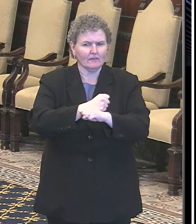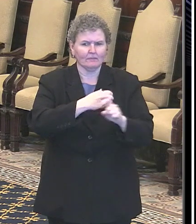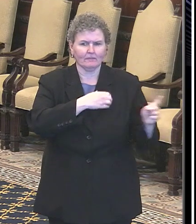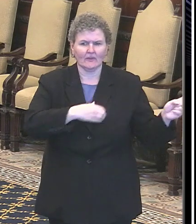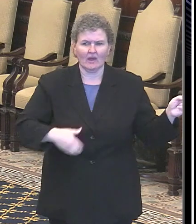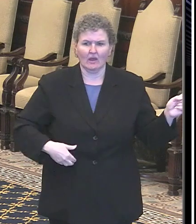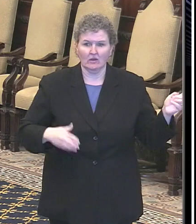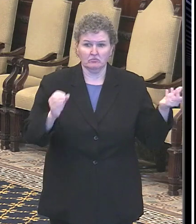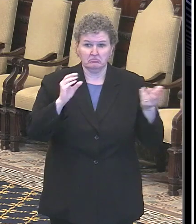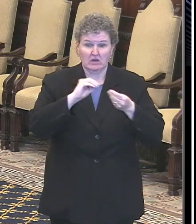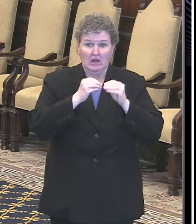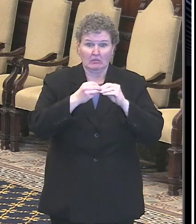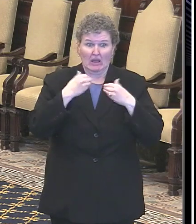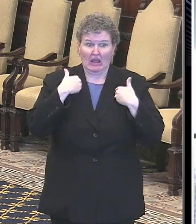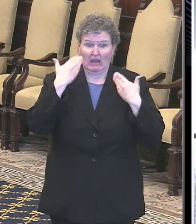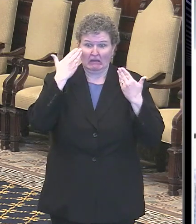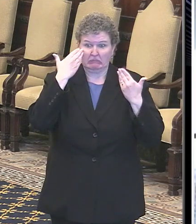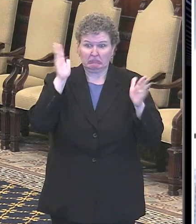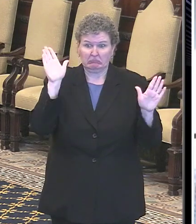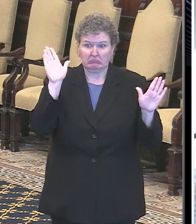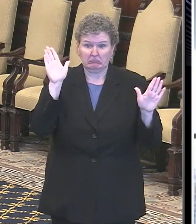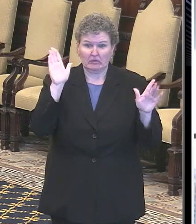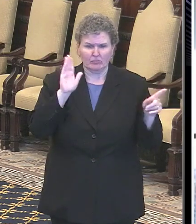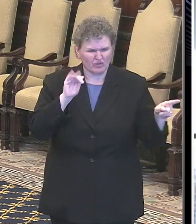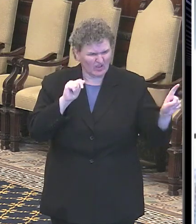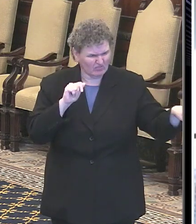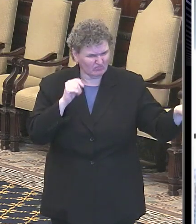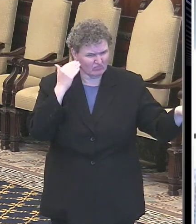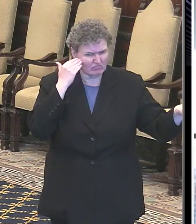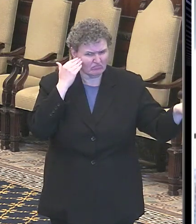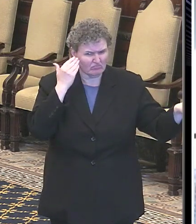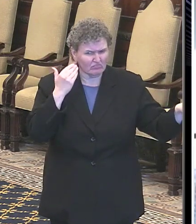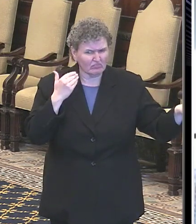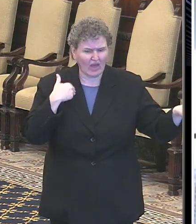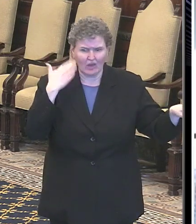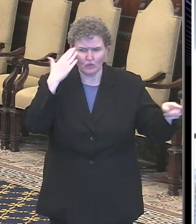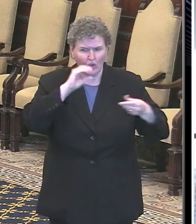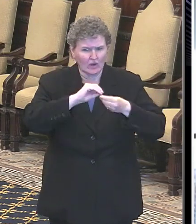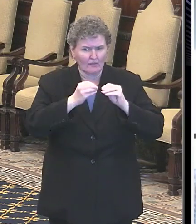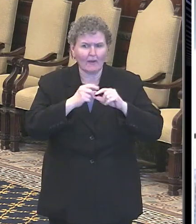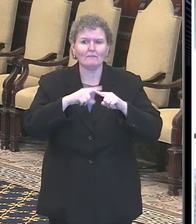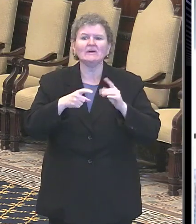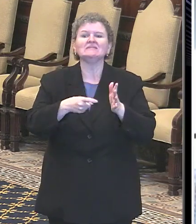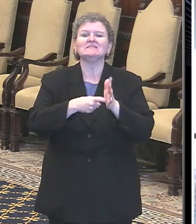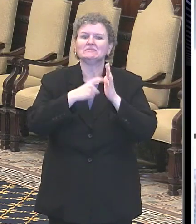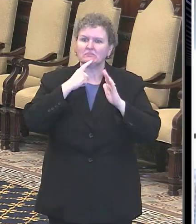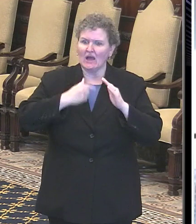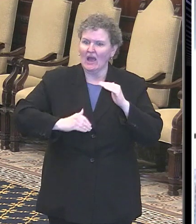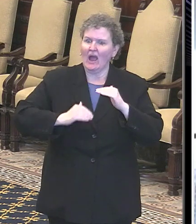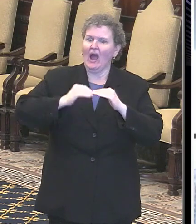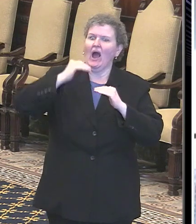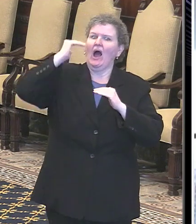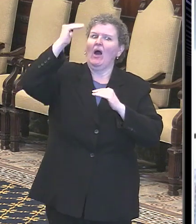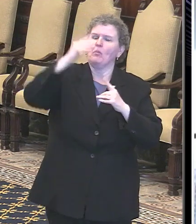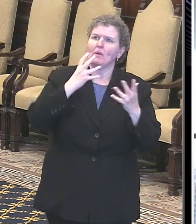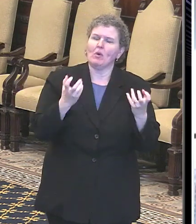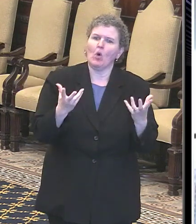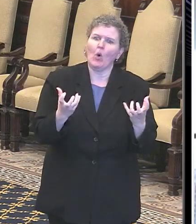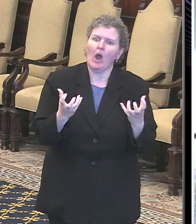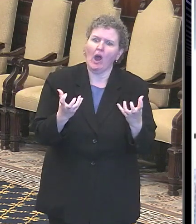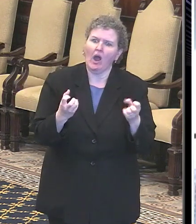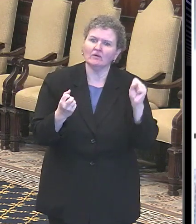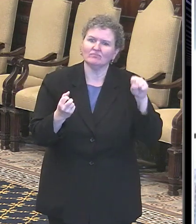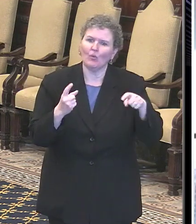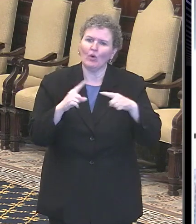I don't know if you. I don't have the specific numbers, but I know the demand is high. We can certainly connect you with the Commerce Department,